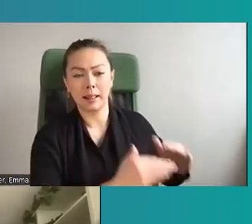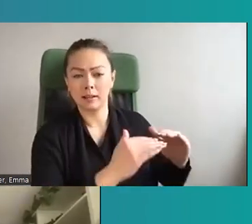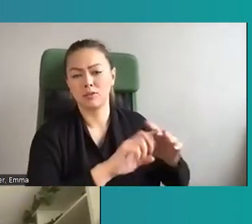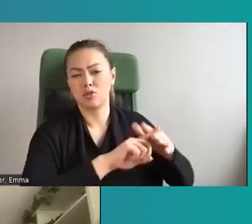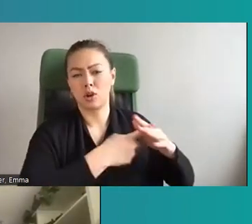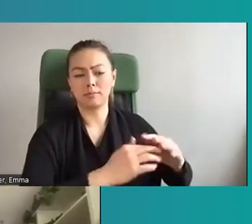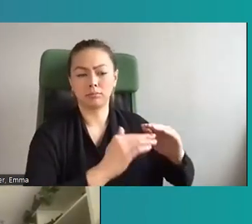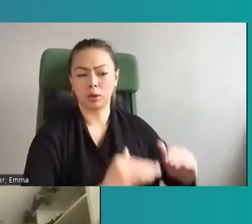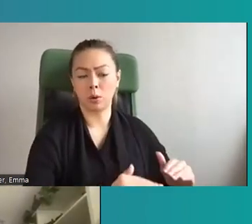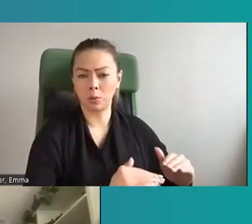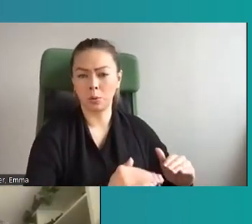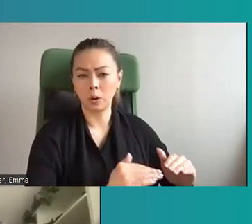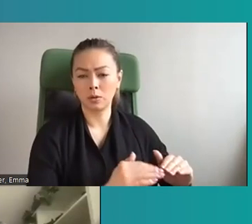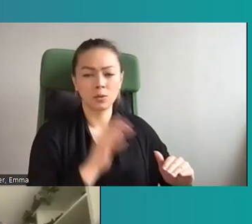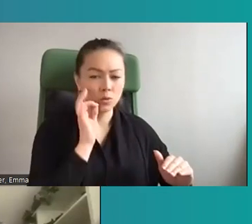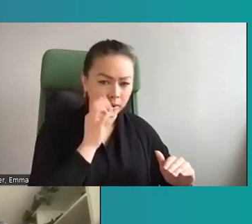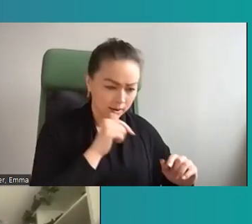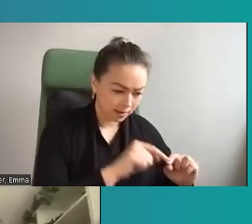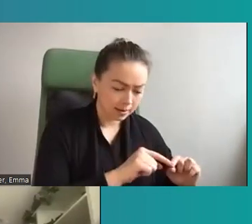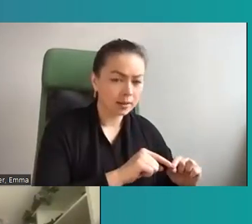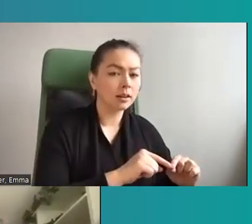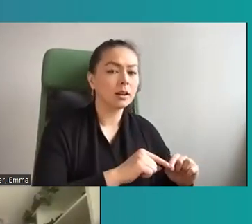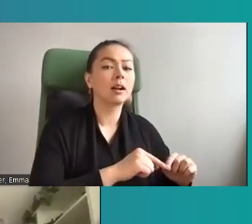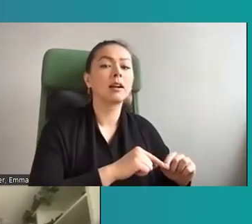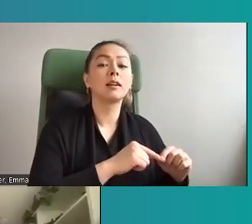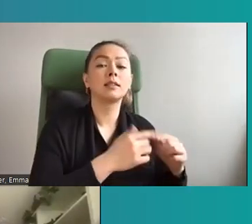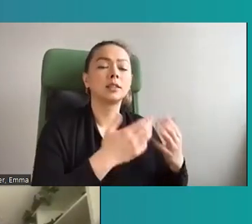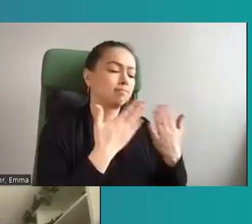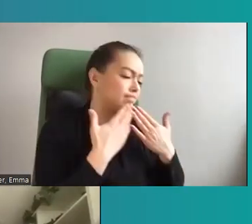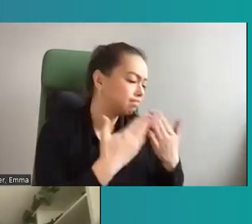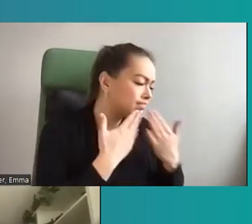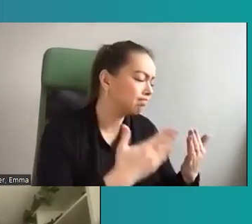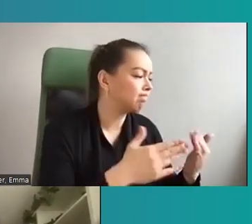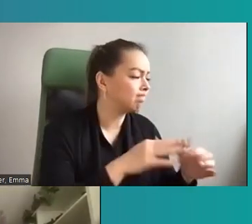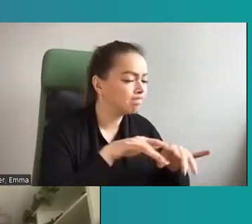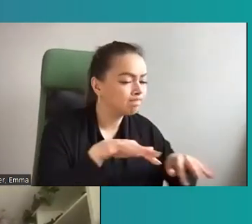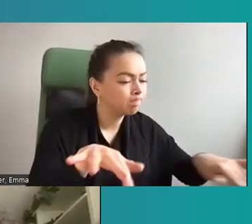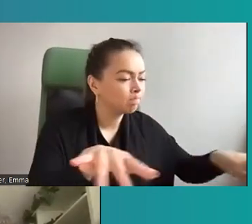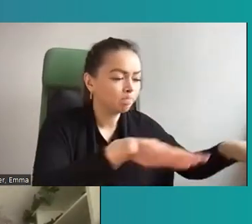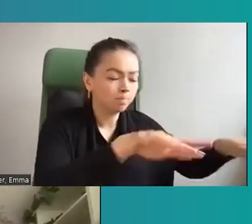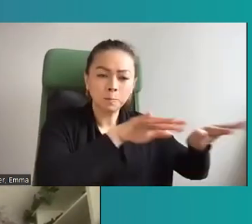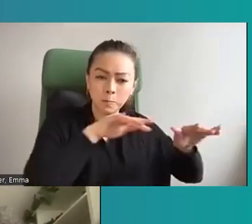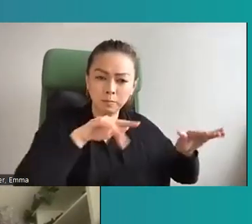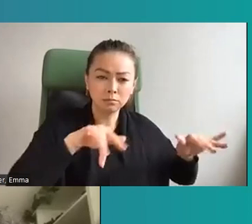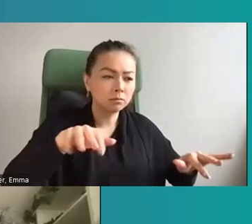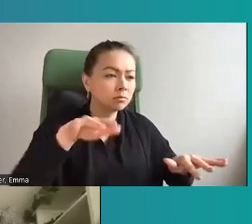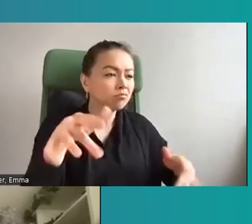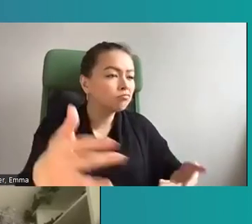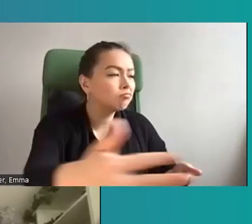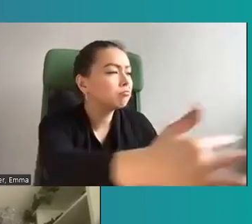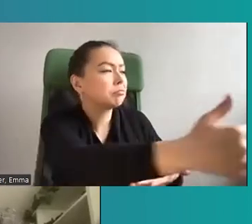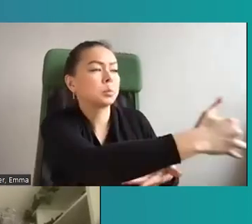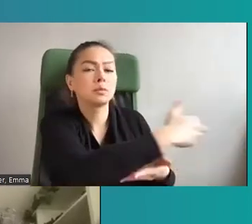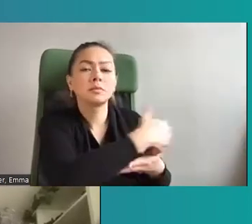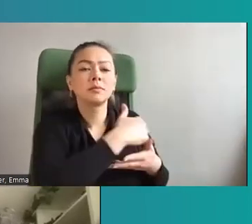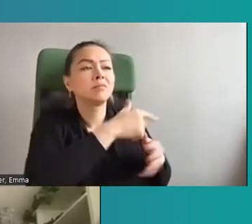because after the strawberries come, and we give thanks for the strawberry, we go and gather them in the fields, and sometimes